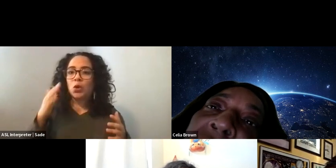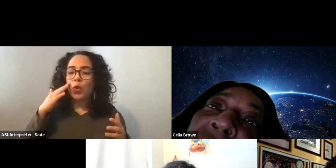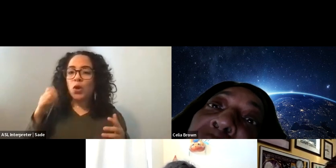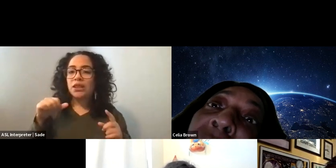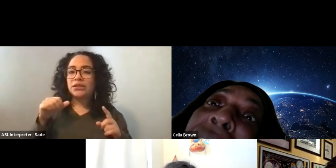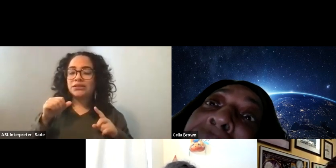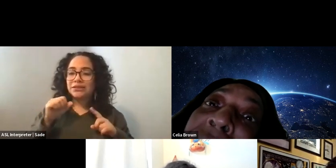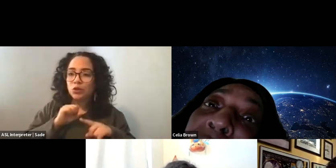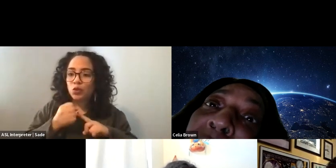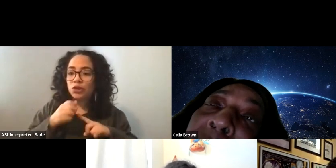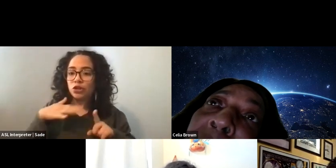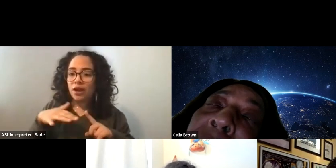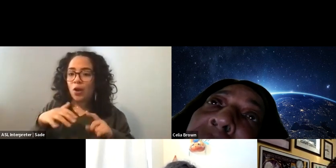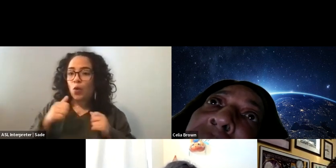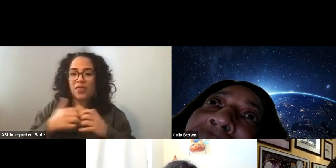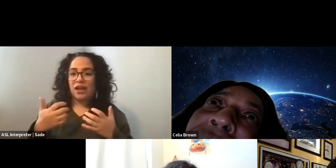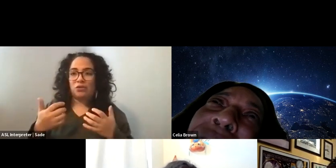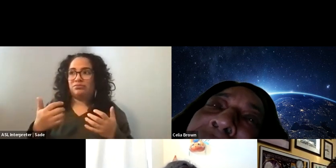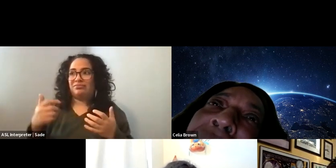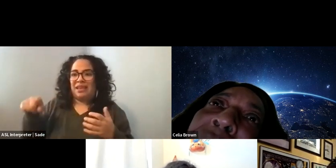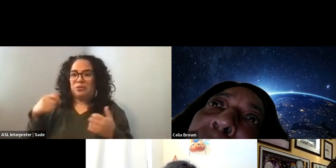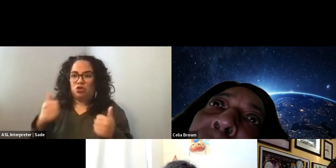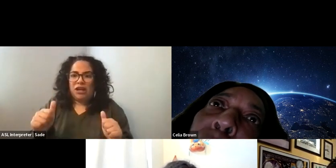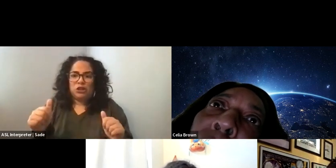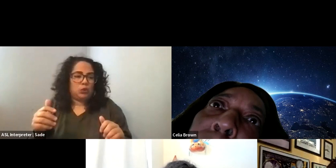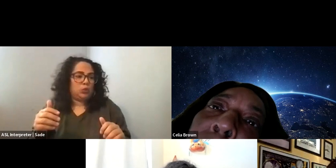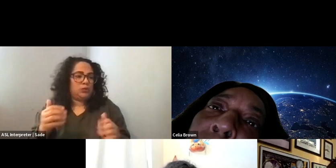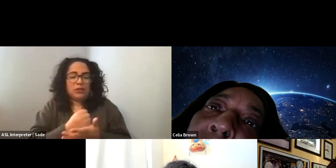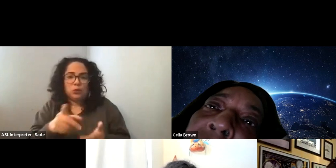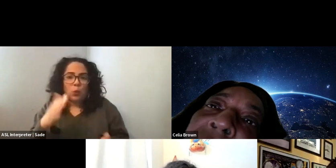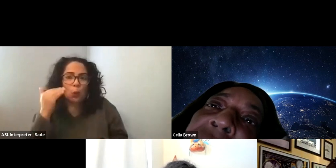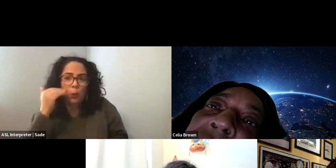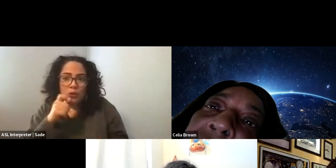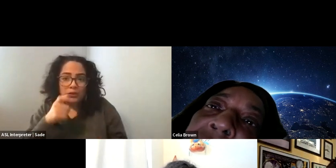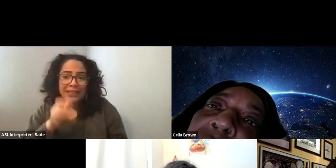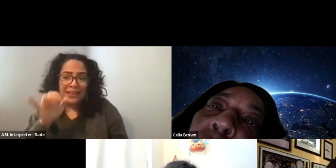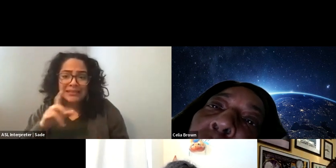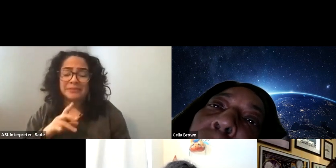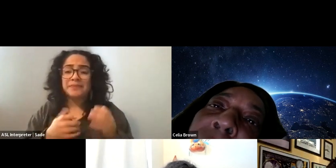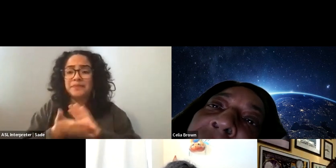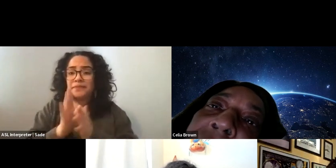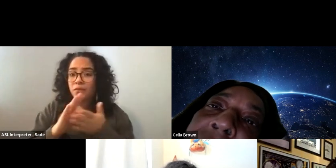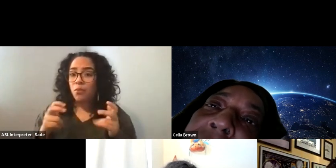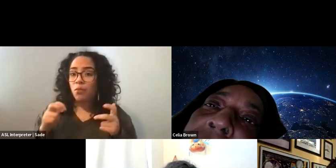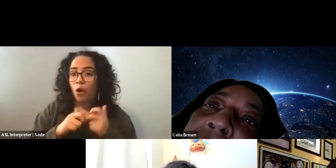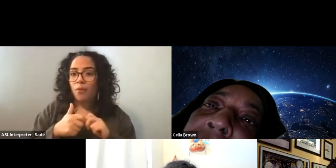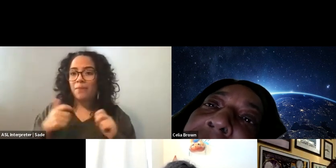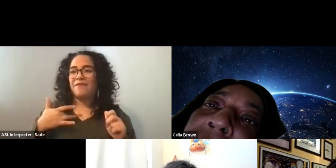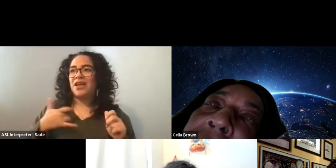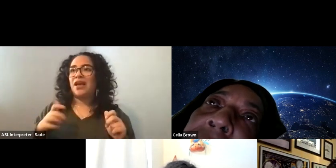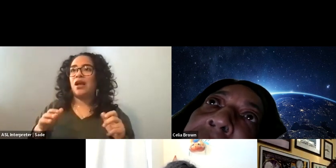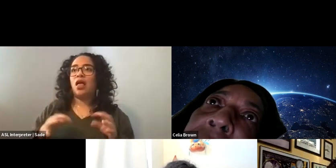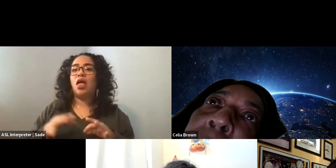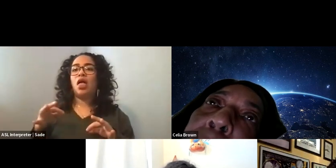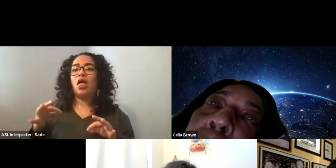without even trying to get to know you, I find that to be a problem and it sets us all back.